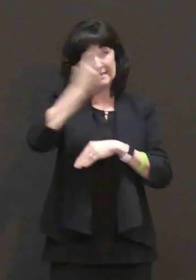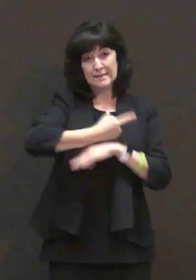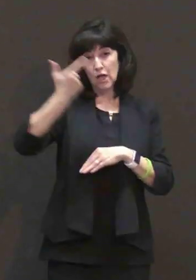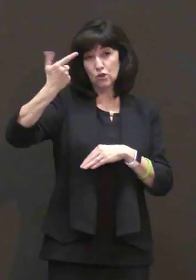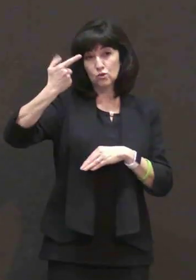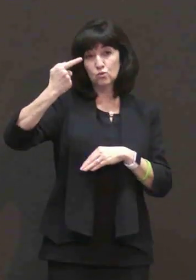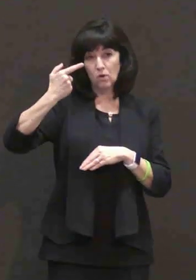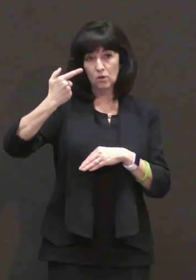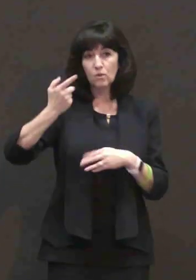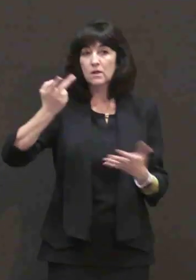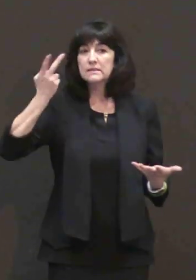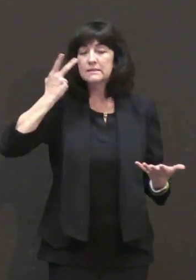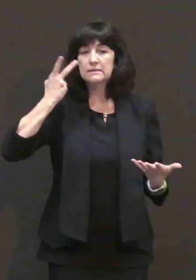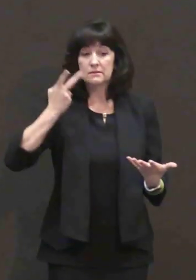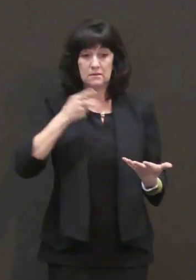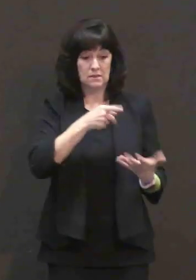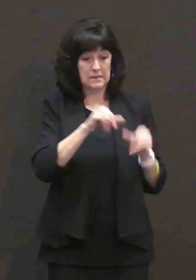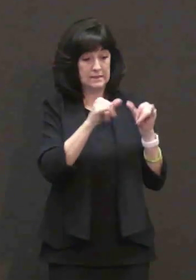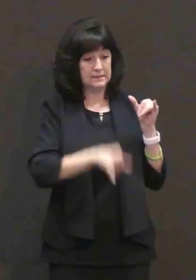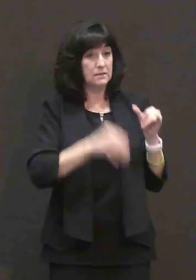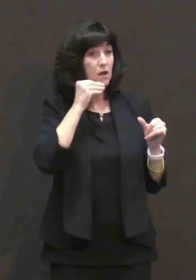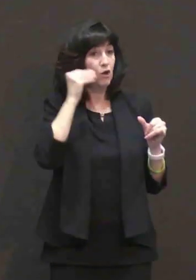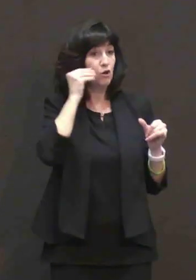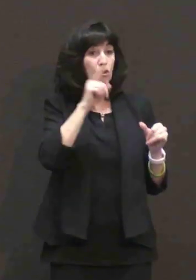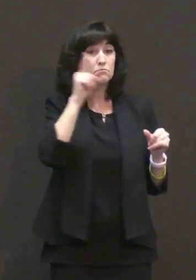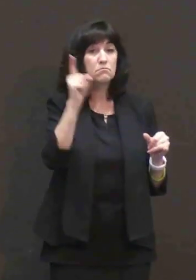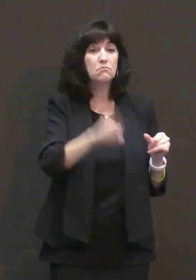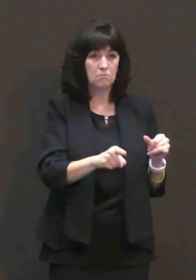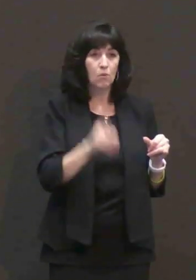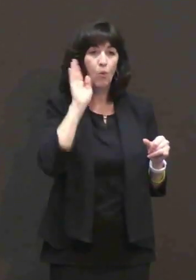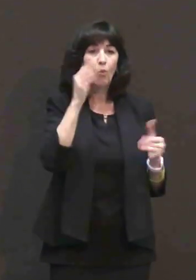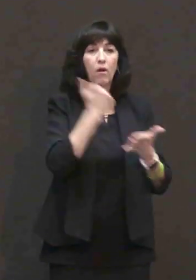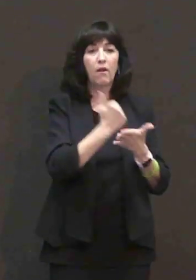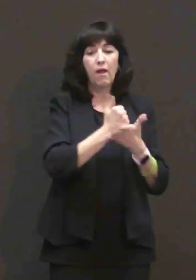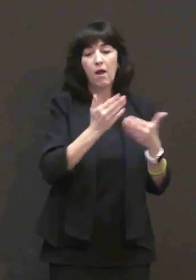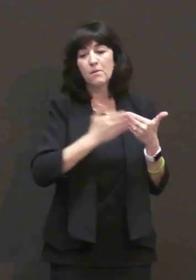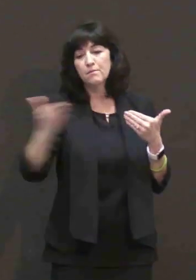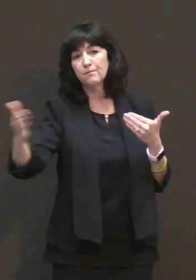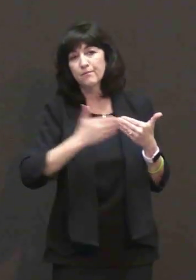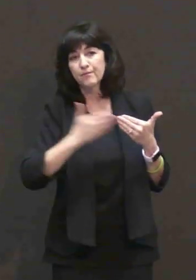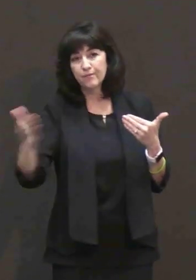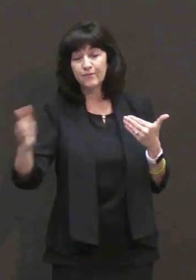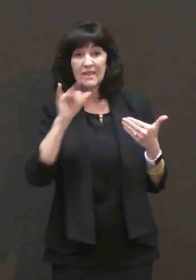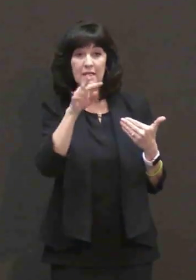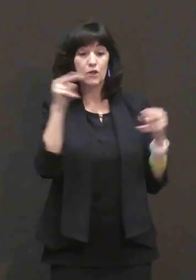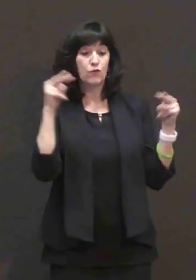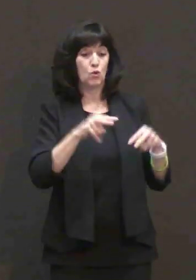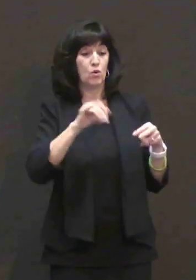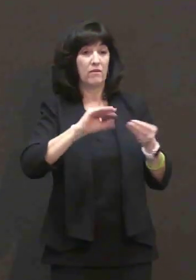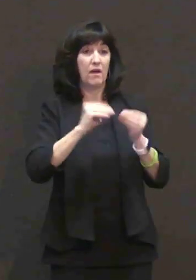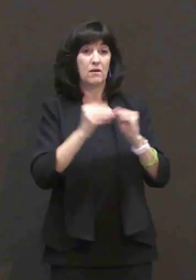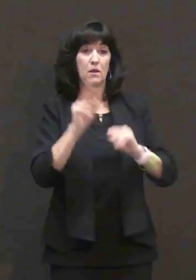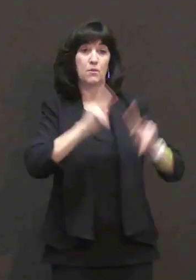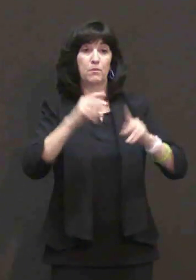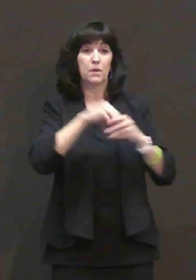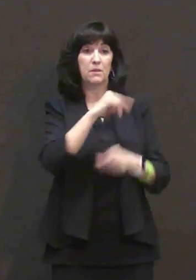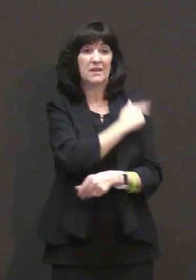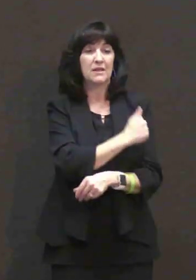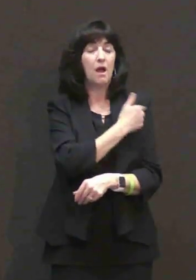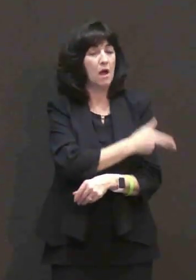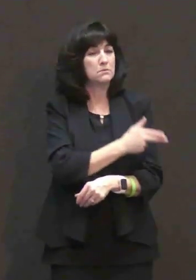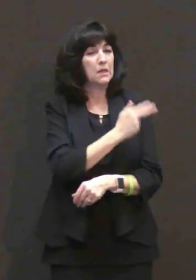those stay-at-home orders were. So if you look at it today, we have approximately 140 people in the hospital as of yesterday. We're expecting that to go up every